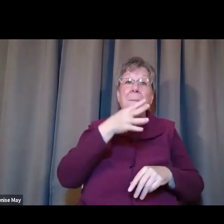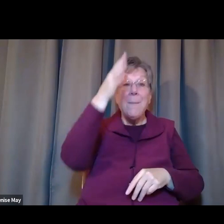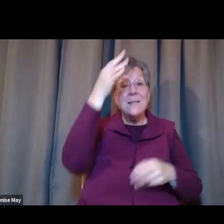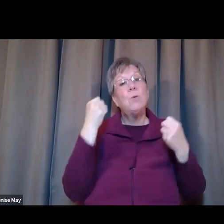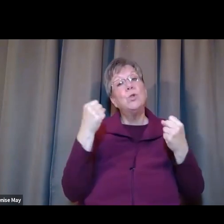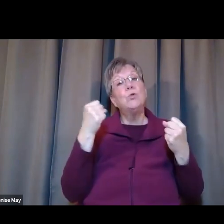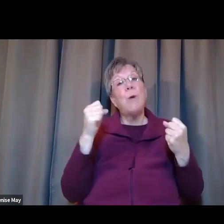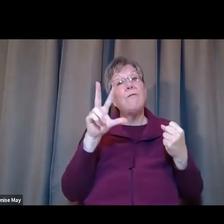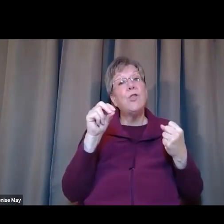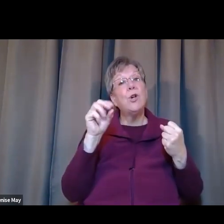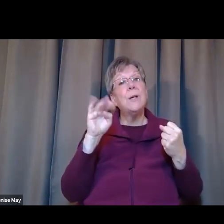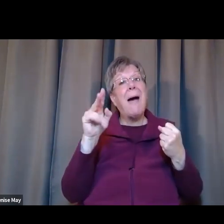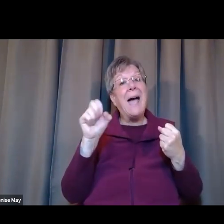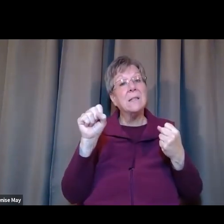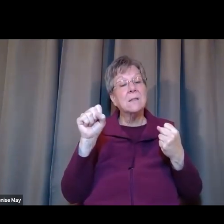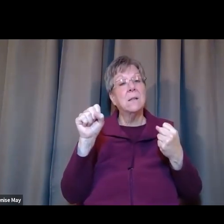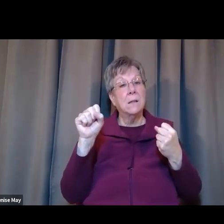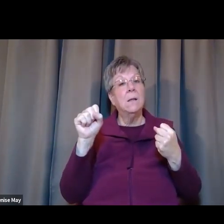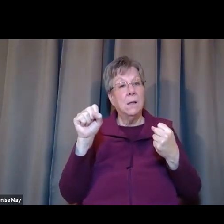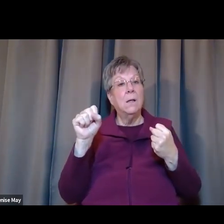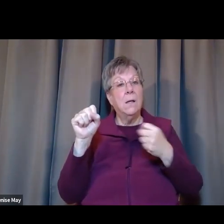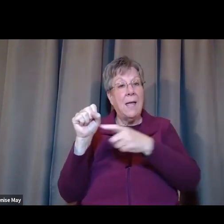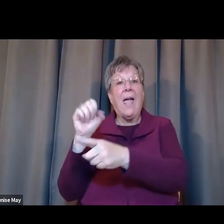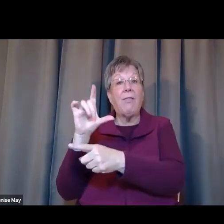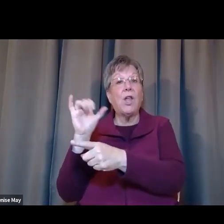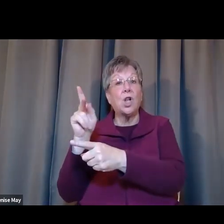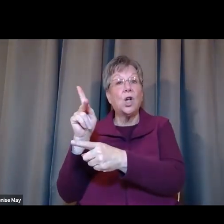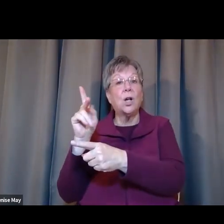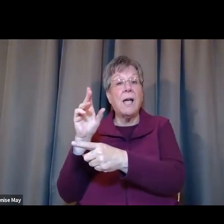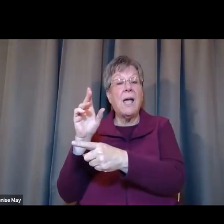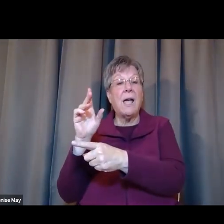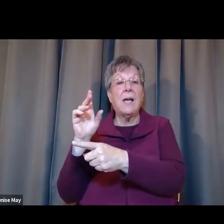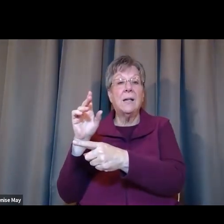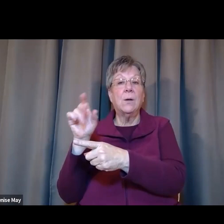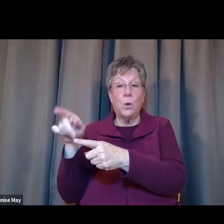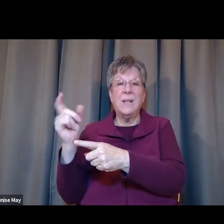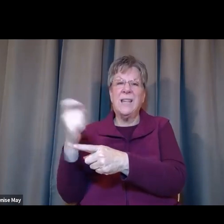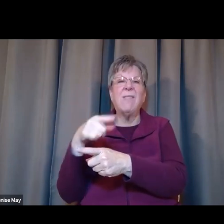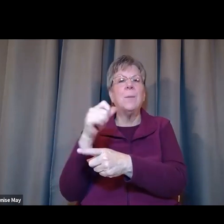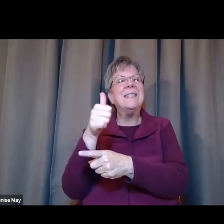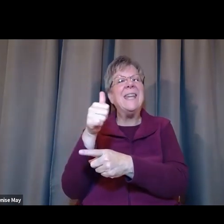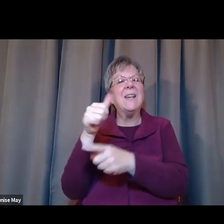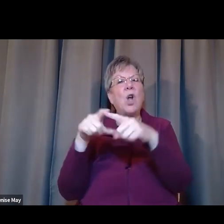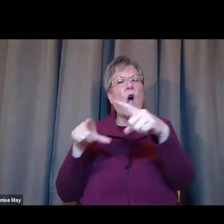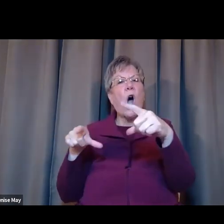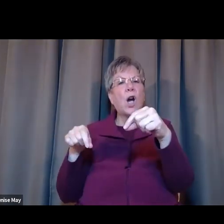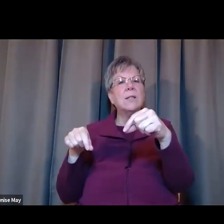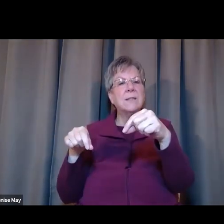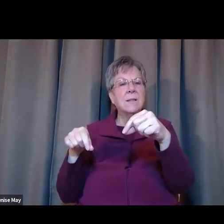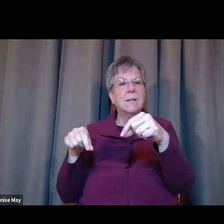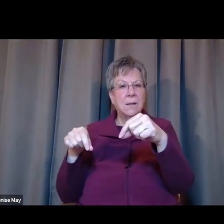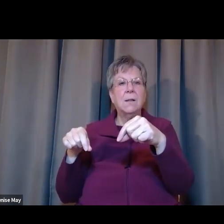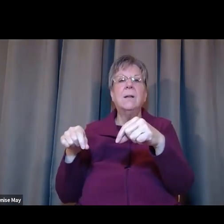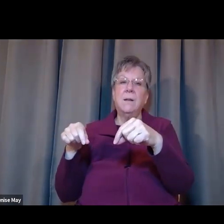County headquarters, and the clerk and recorder would give them 10 voter registration cards at a time. So drive 30 miles, pick up